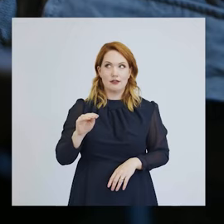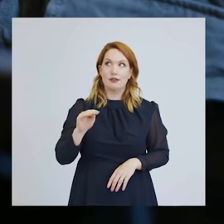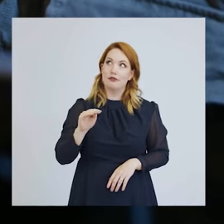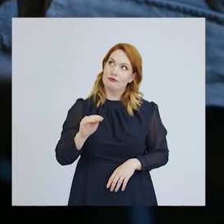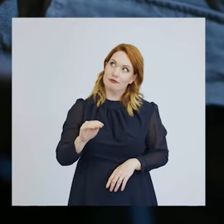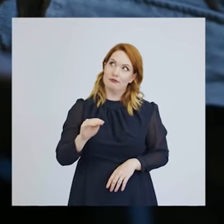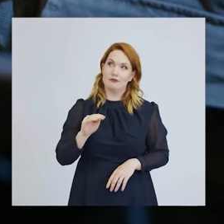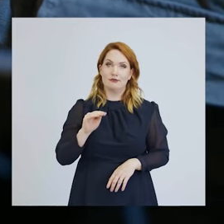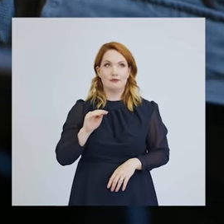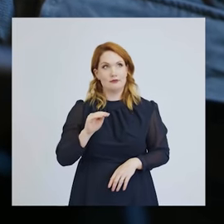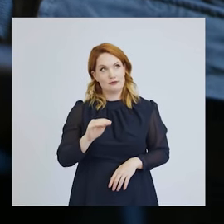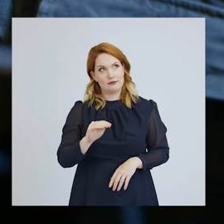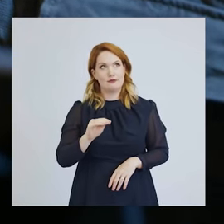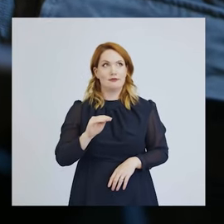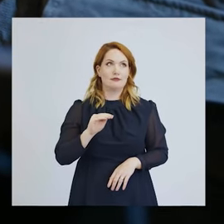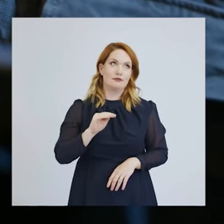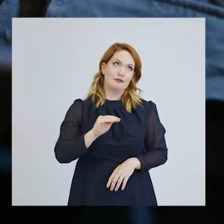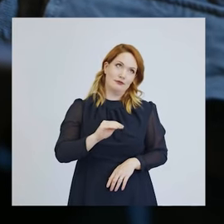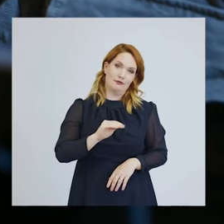Yeah, thank you, Lord.